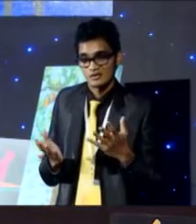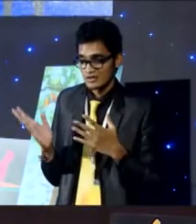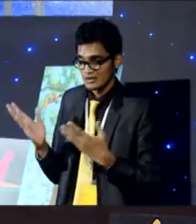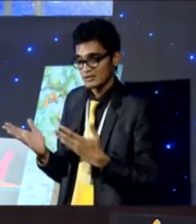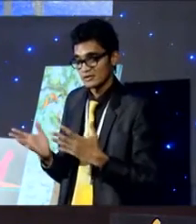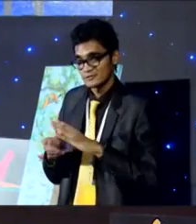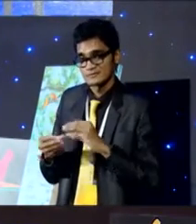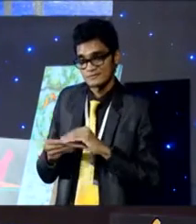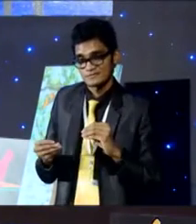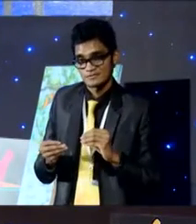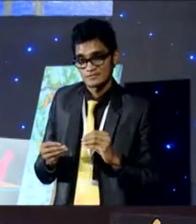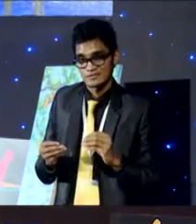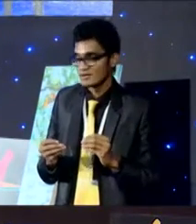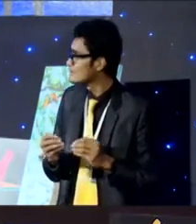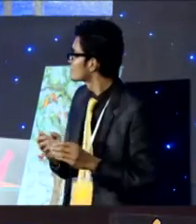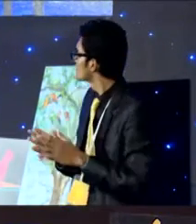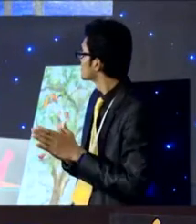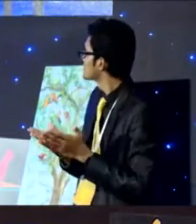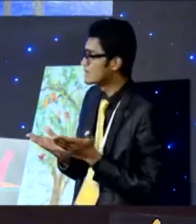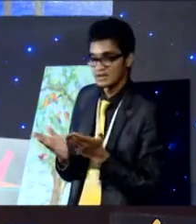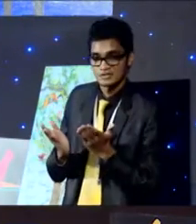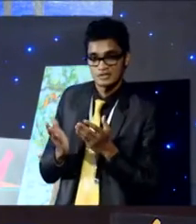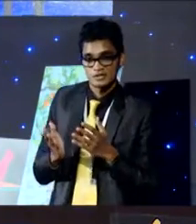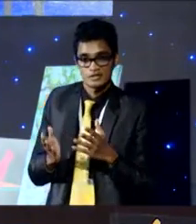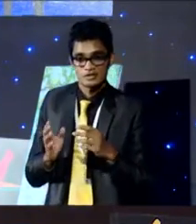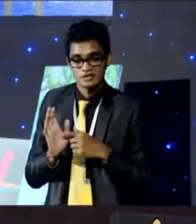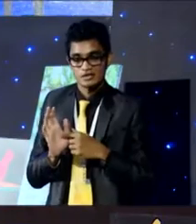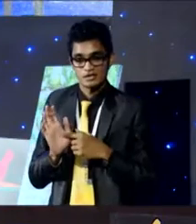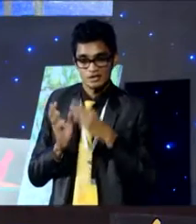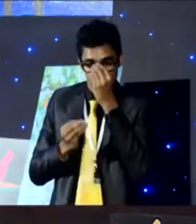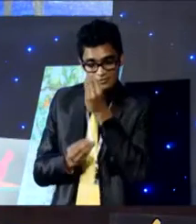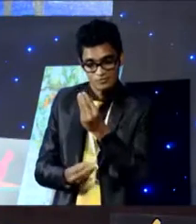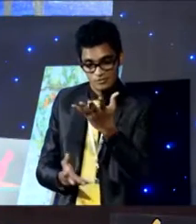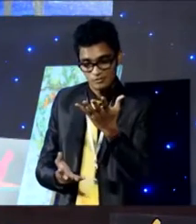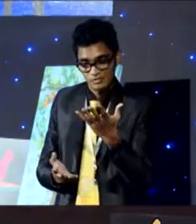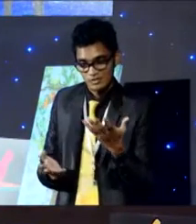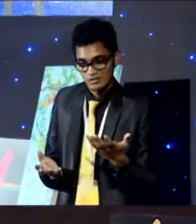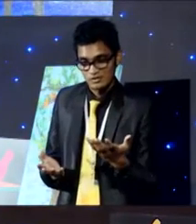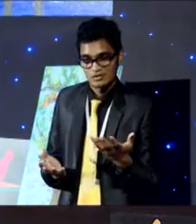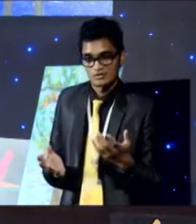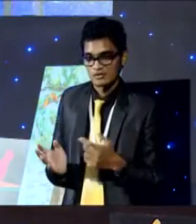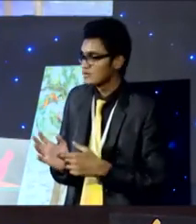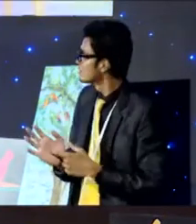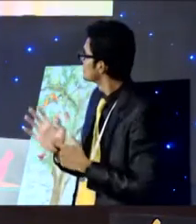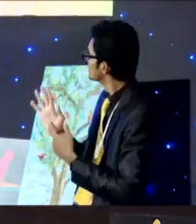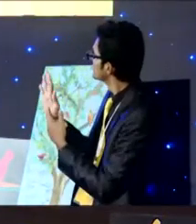in one of the leading magazines called People Matters, which the link is, I hope that it's being displayed on the